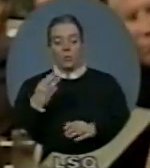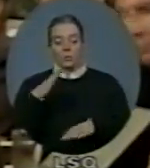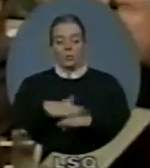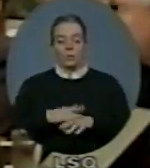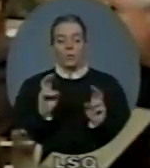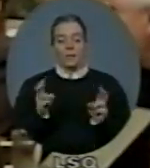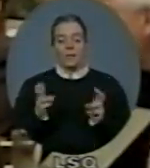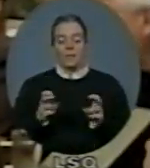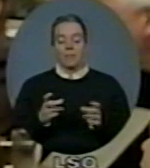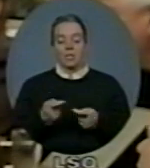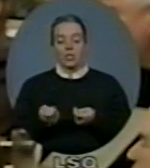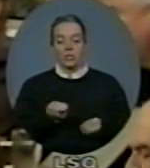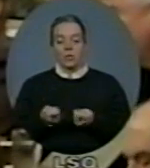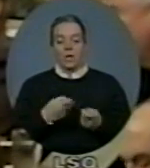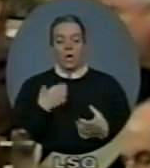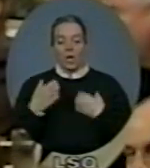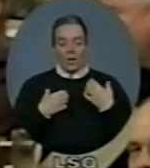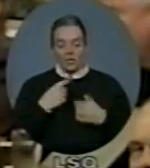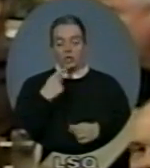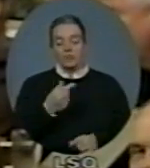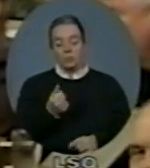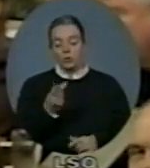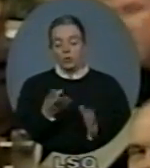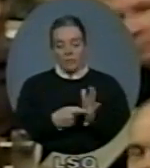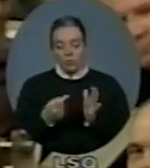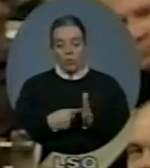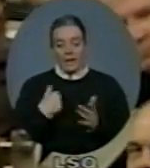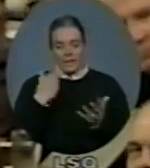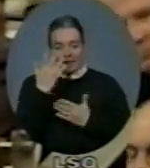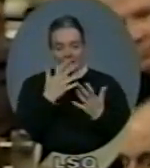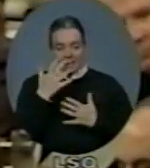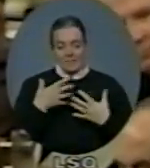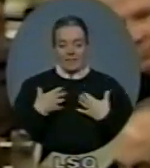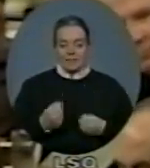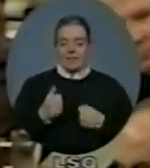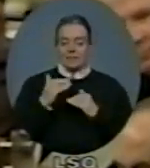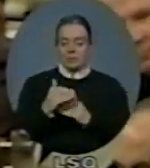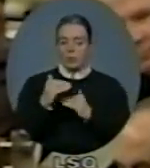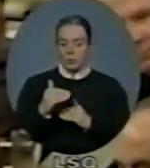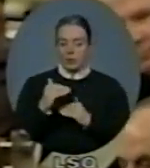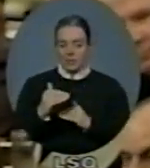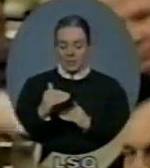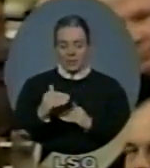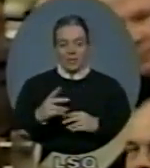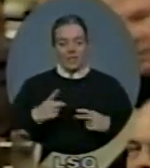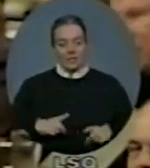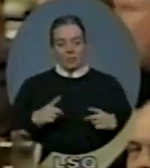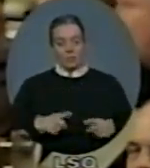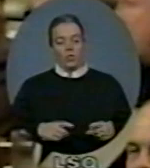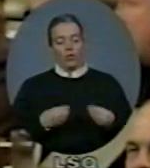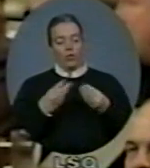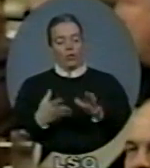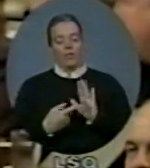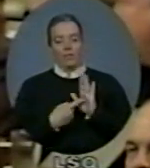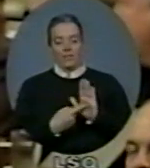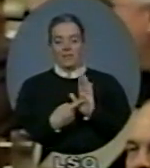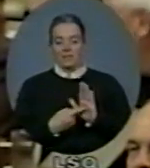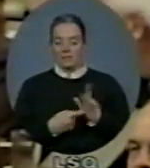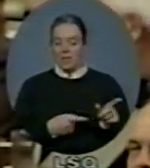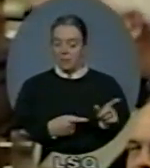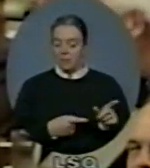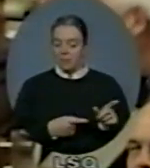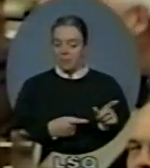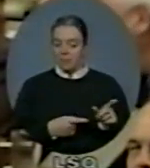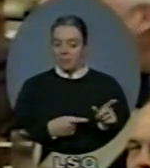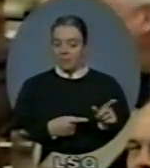first concern is for health and safety. When we hear about examples, just as he listed off there, those things take priority. A 7 or 8 year